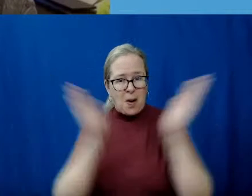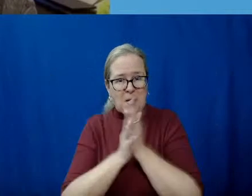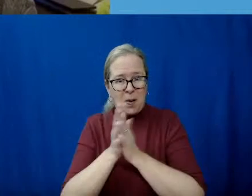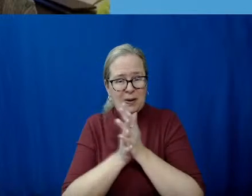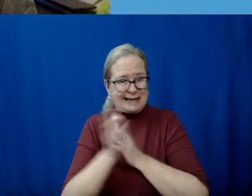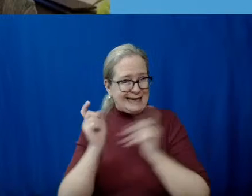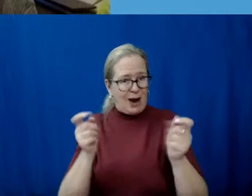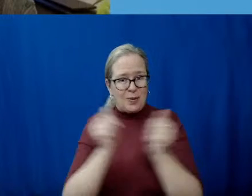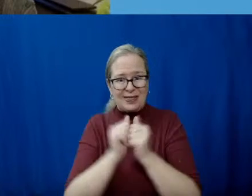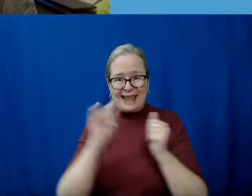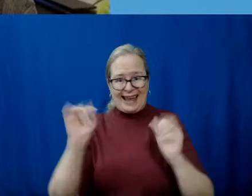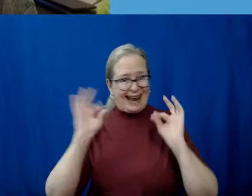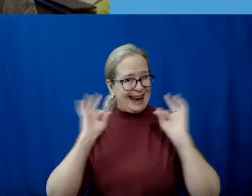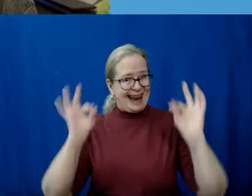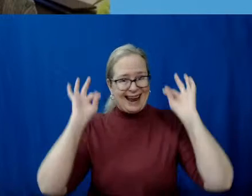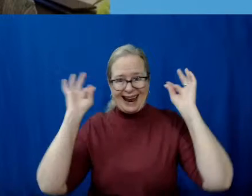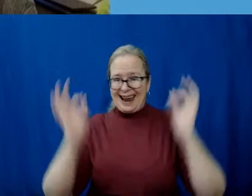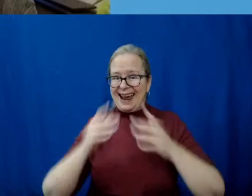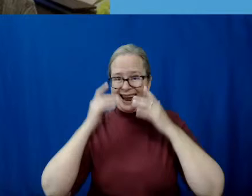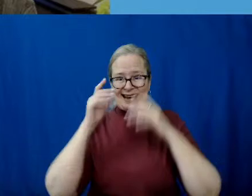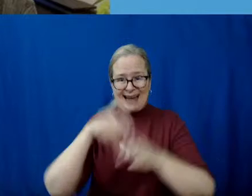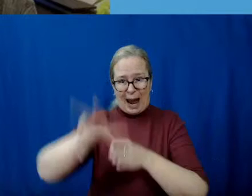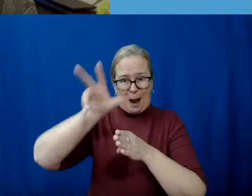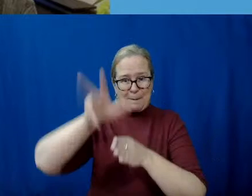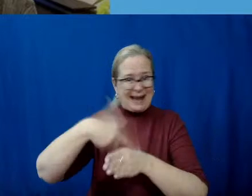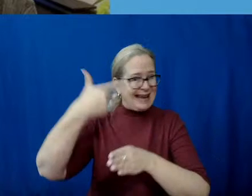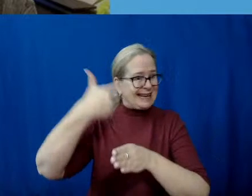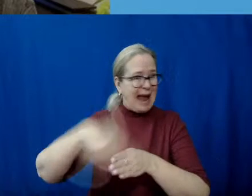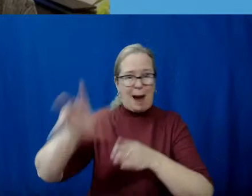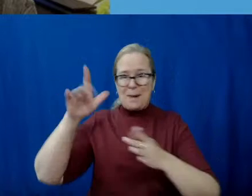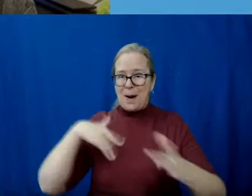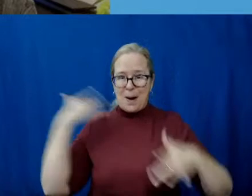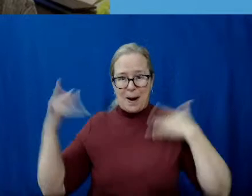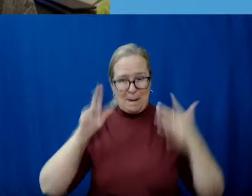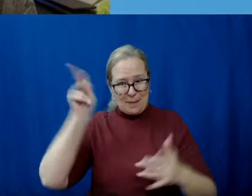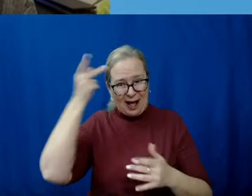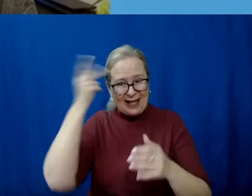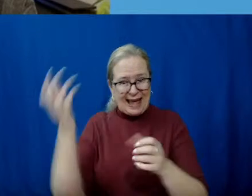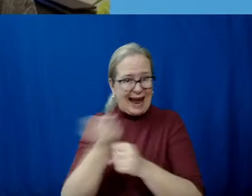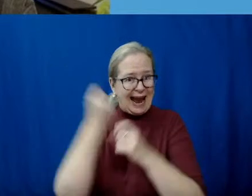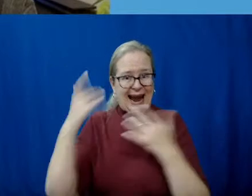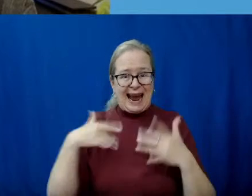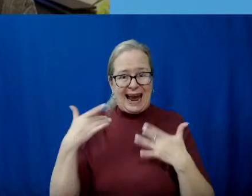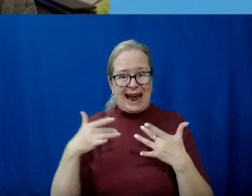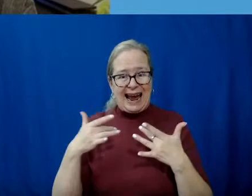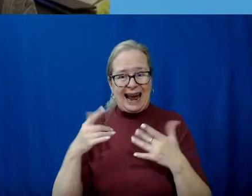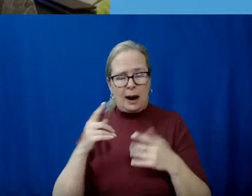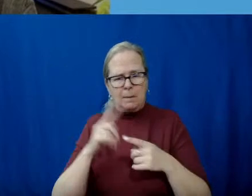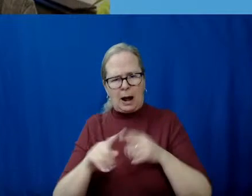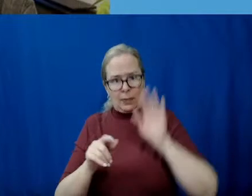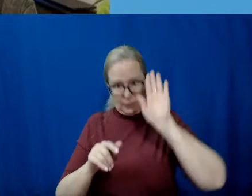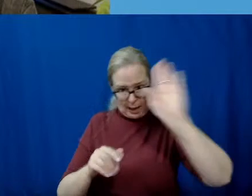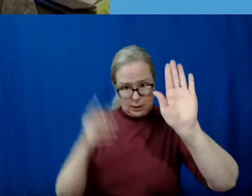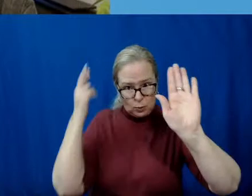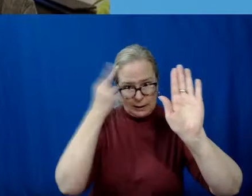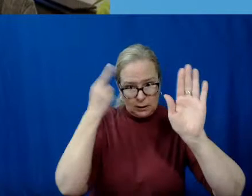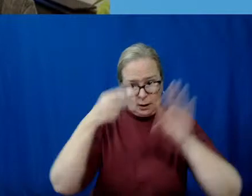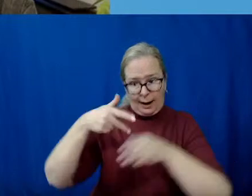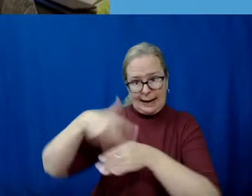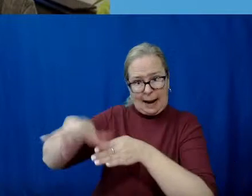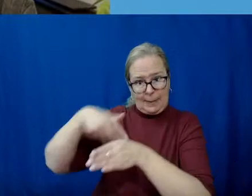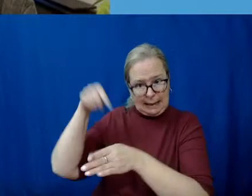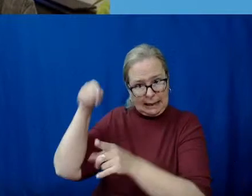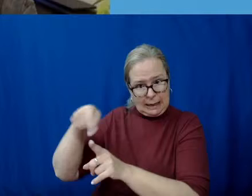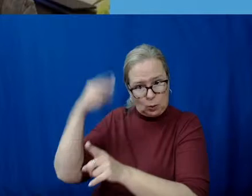is motivated reasoning, whether that's evil, I'll let people decide. But I think we can both agree it was the worst